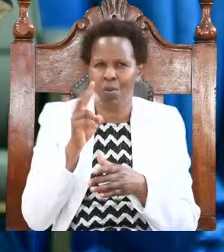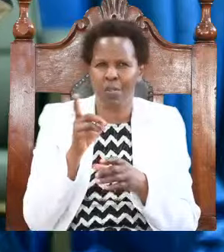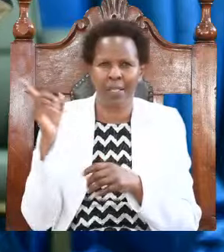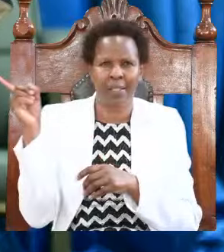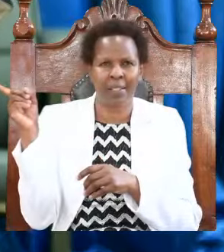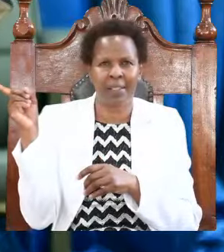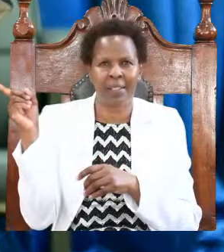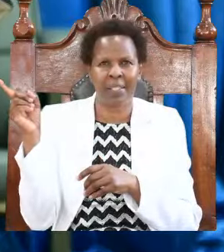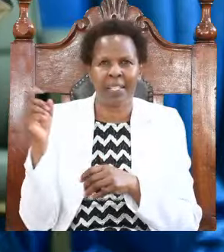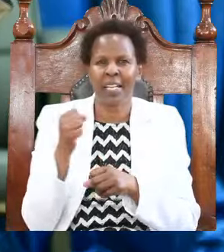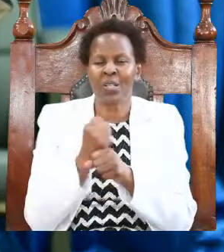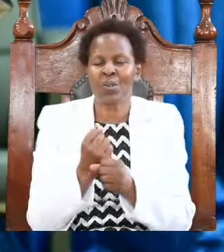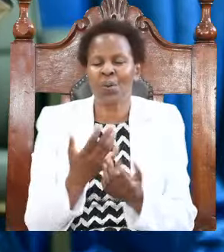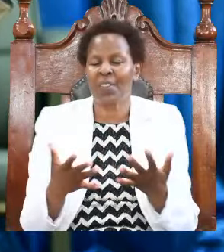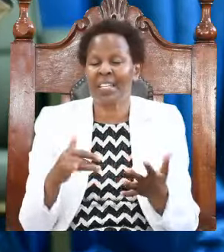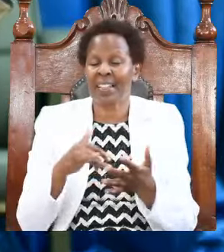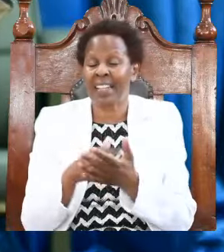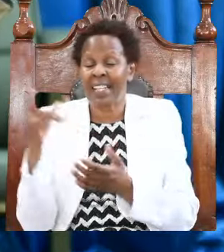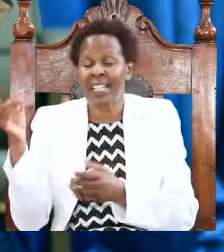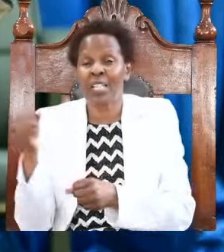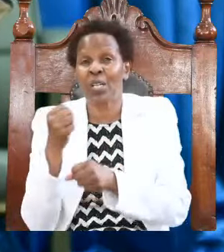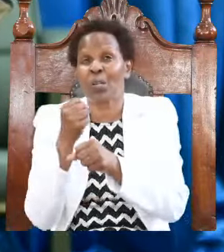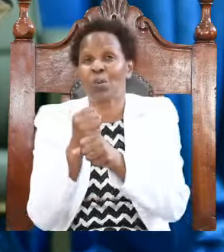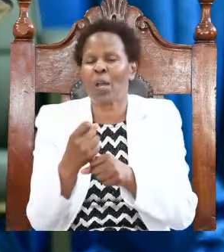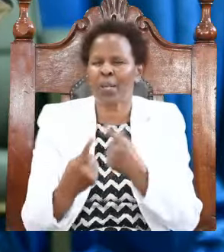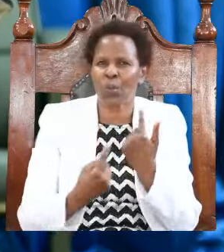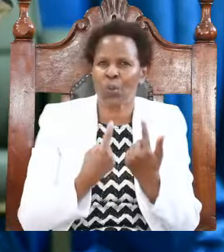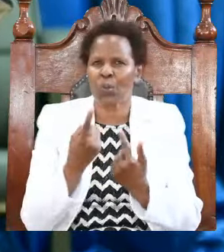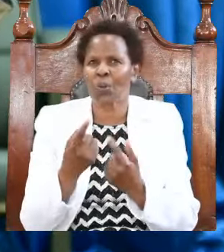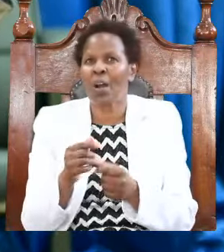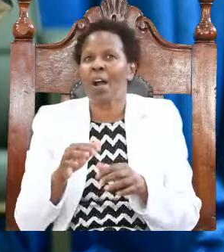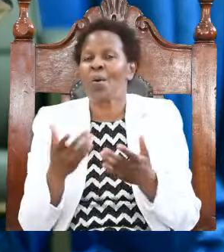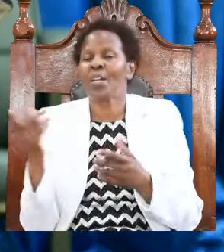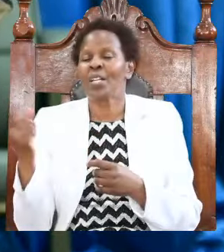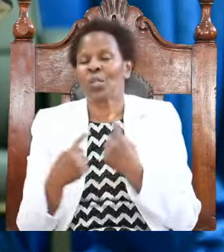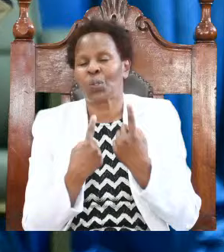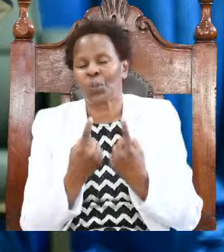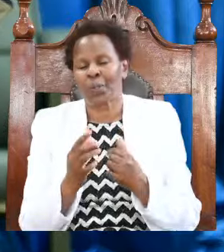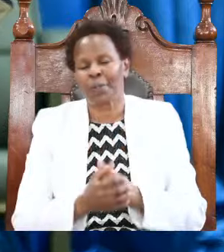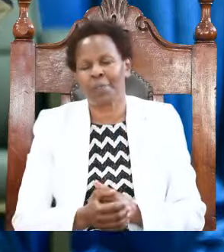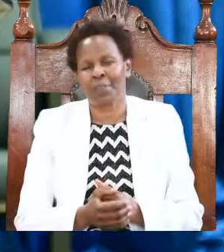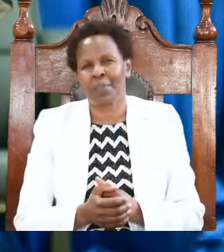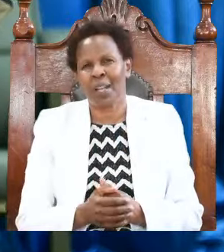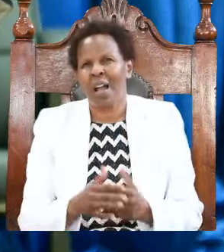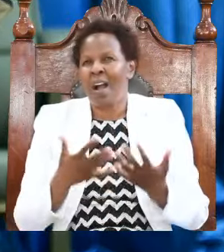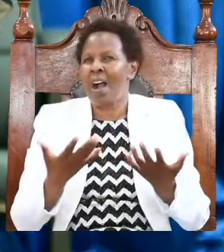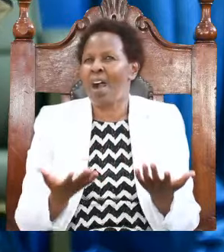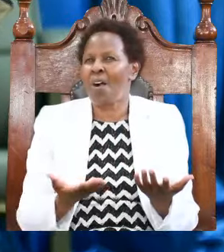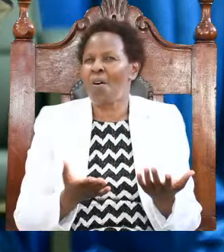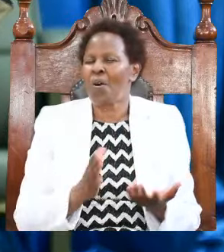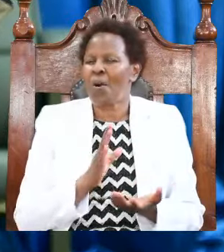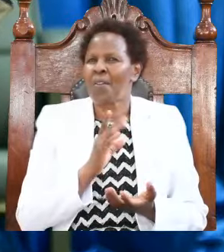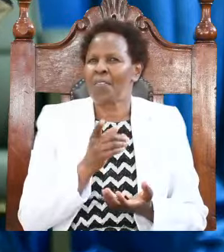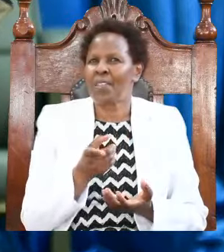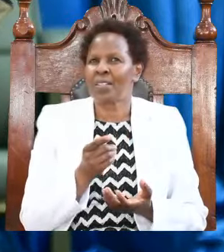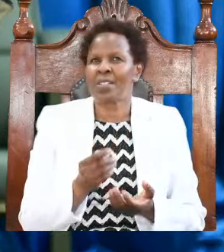they were to do the things I do, if they were to speak the way I speak, how would that congregation